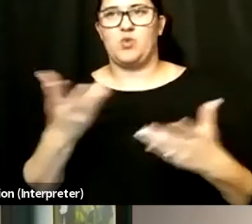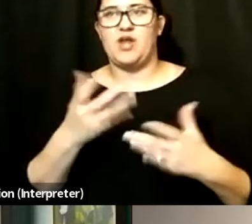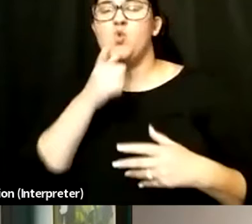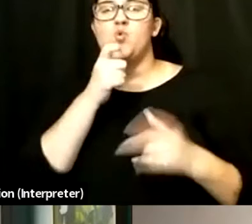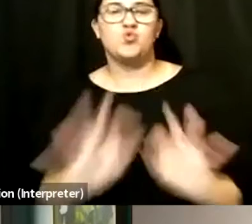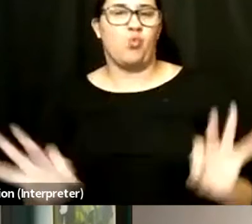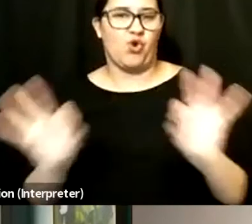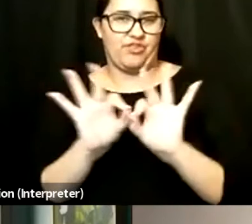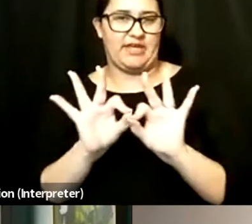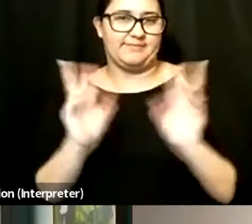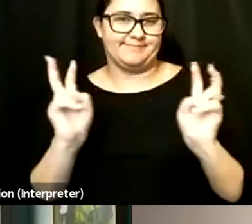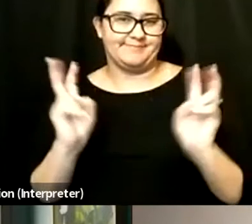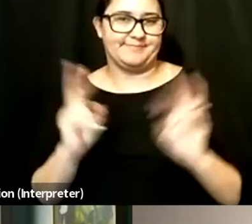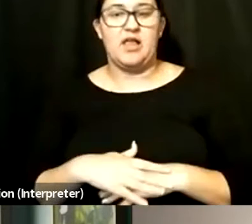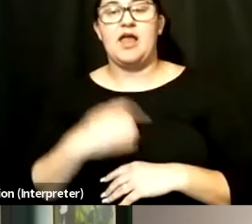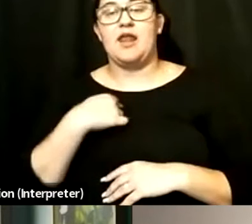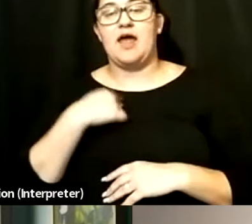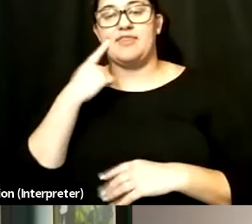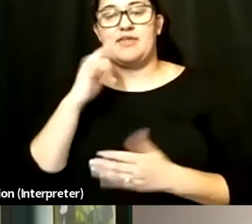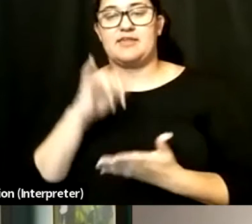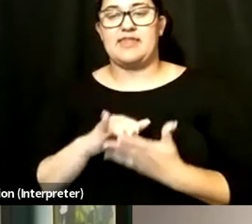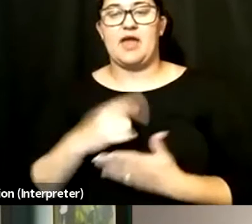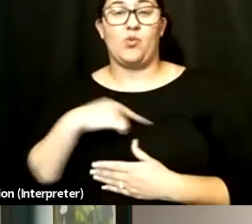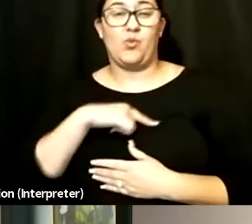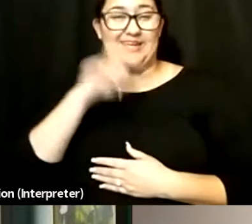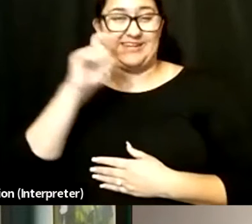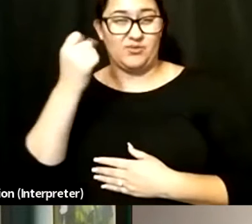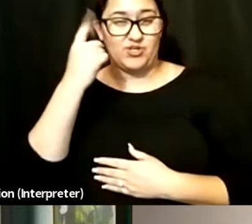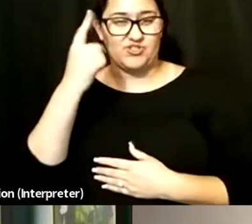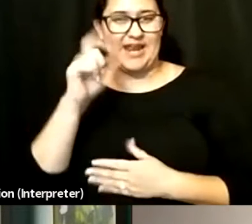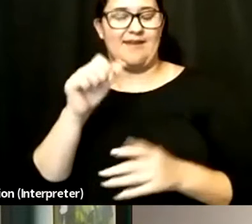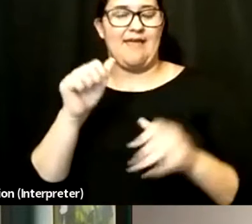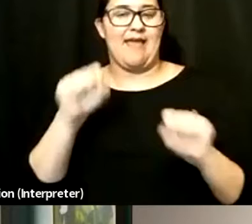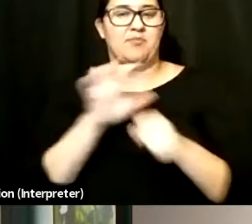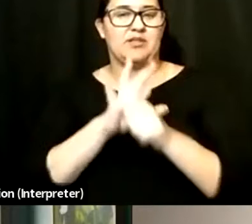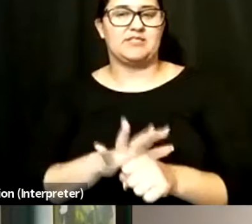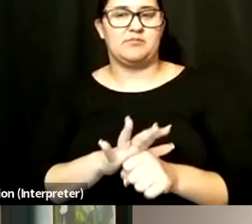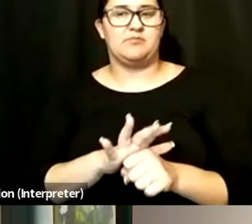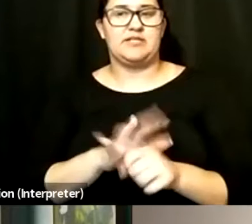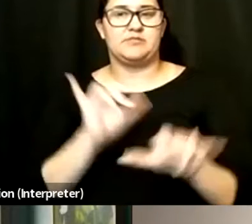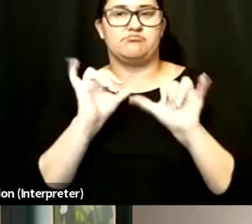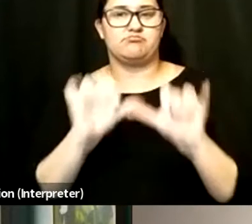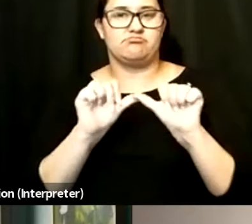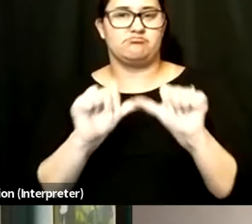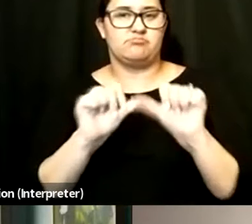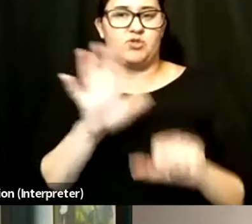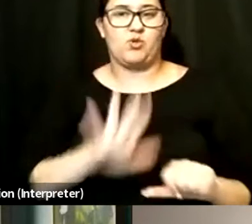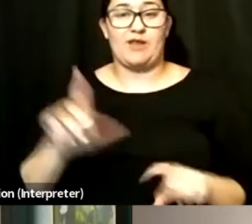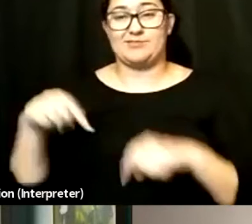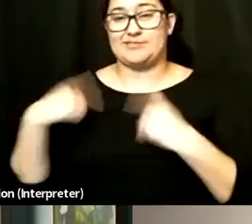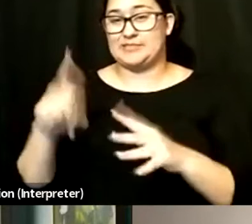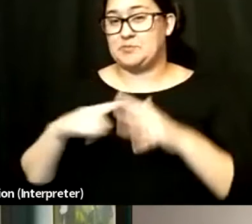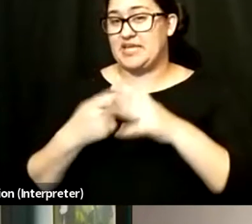society. I think that we need to understand ableism has been around since, the beginning of